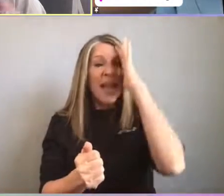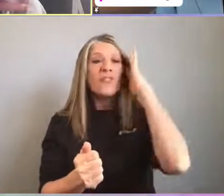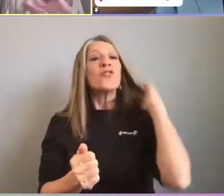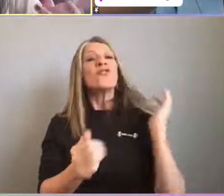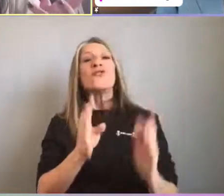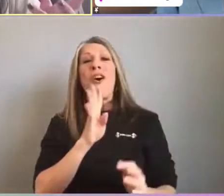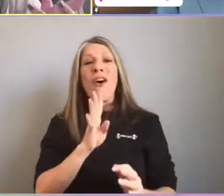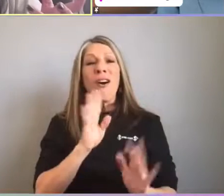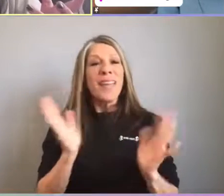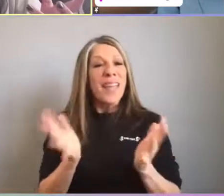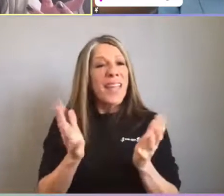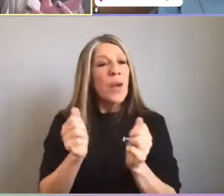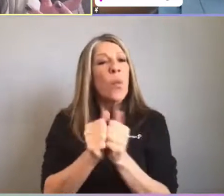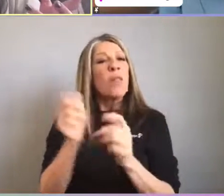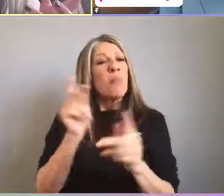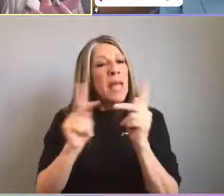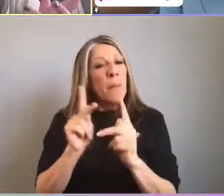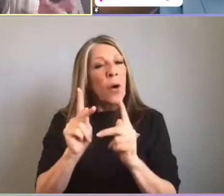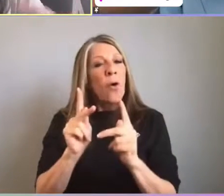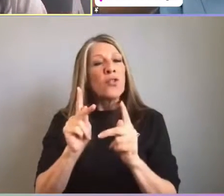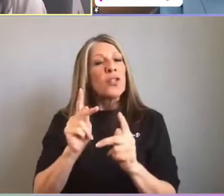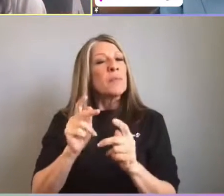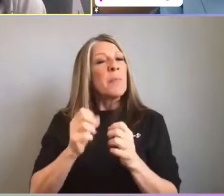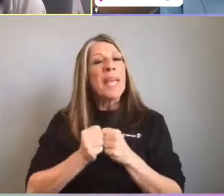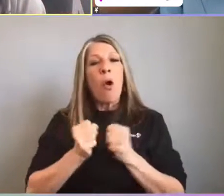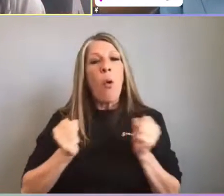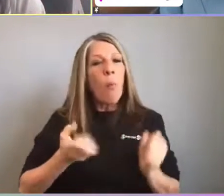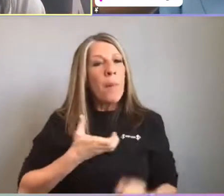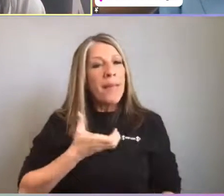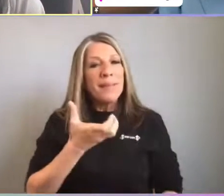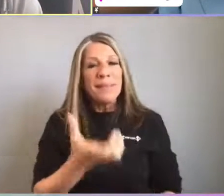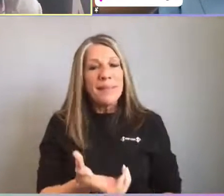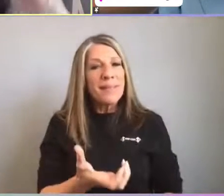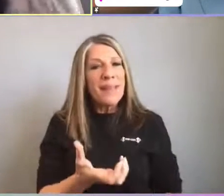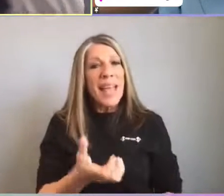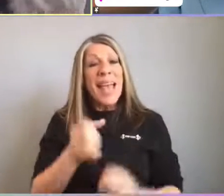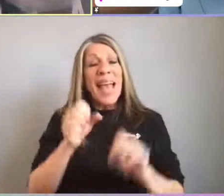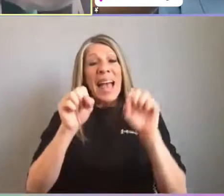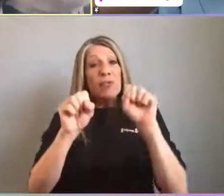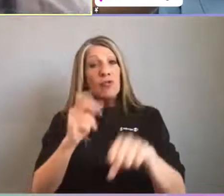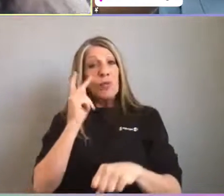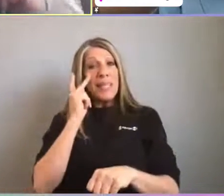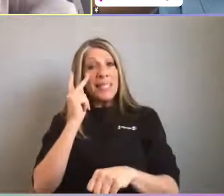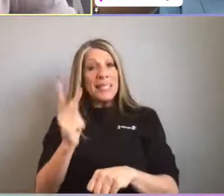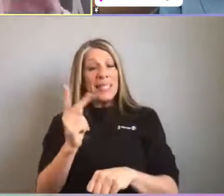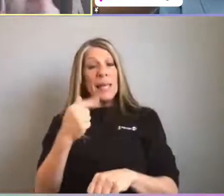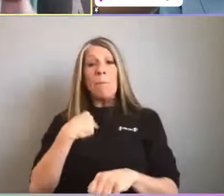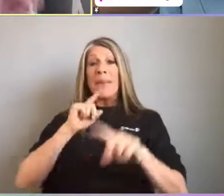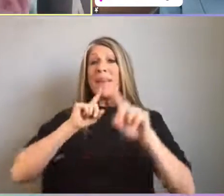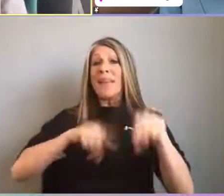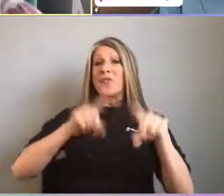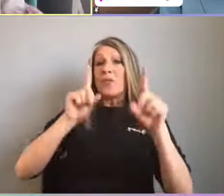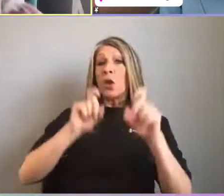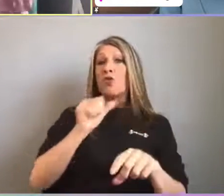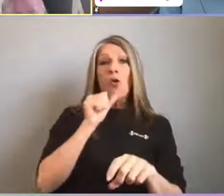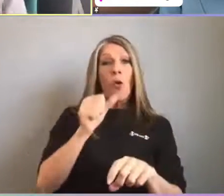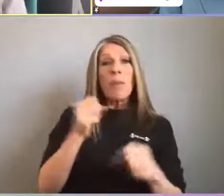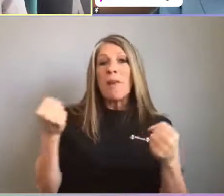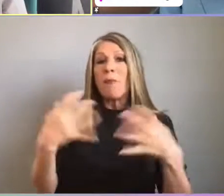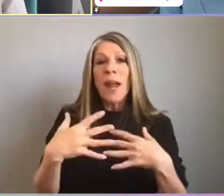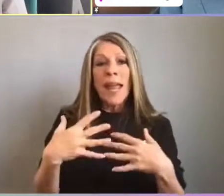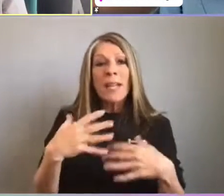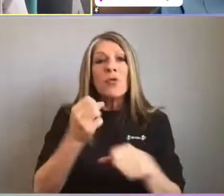talking to people and being really vulnerable. And as you can see from this, that me answering the question, also don't be afraid to get it